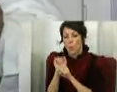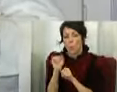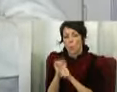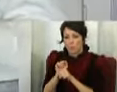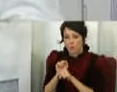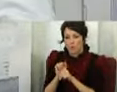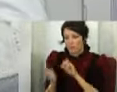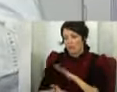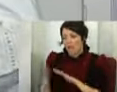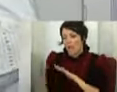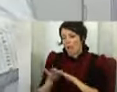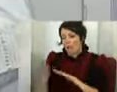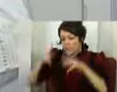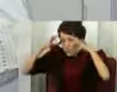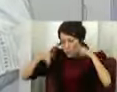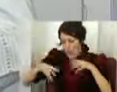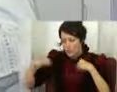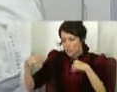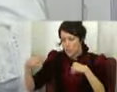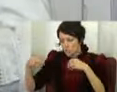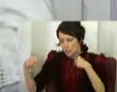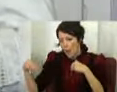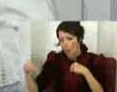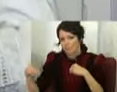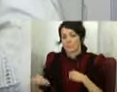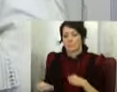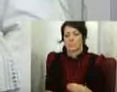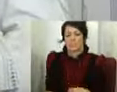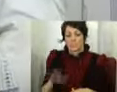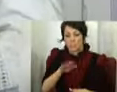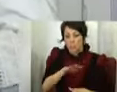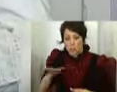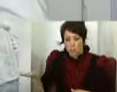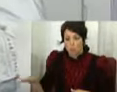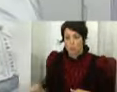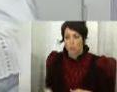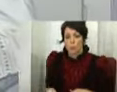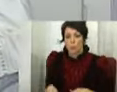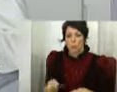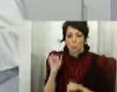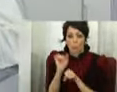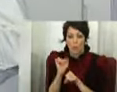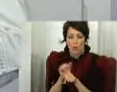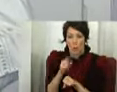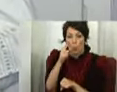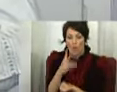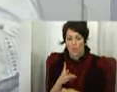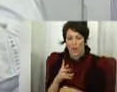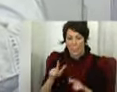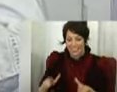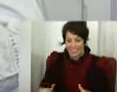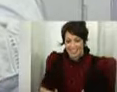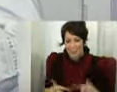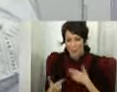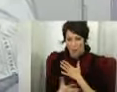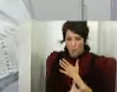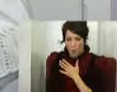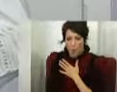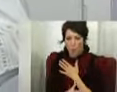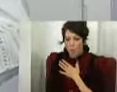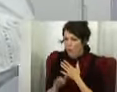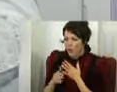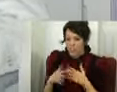and mines. The children of New Zealand, over one quarter of whom live in poverty, and children